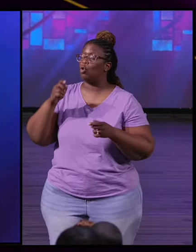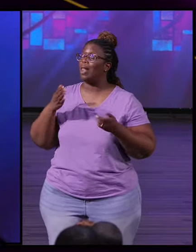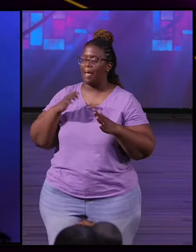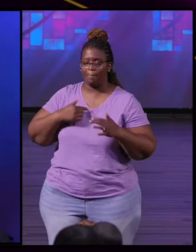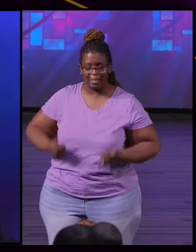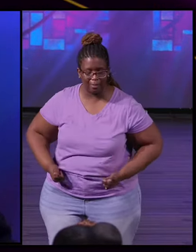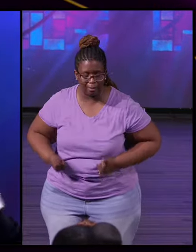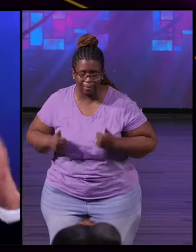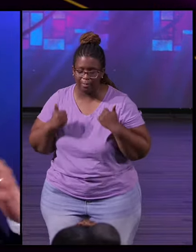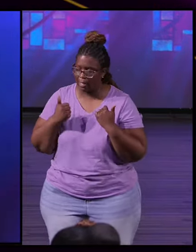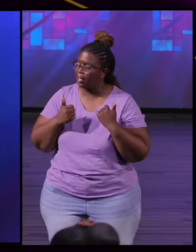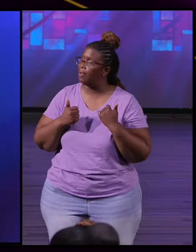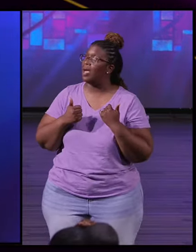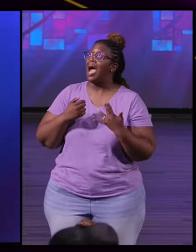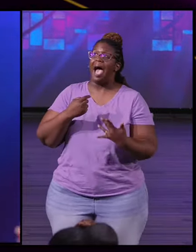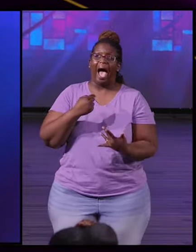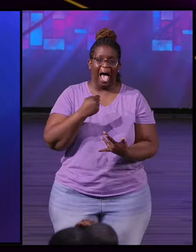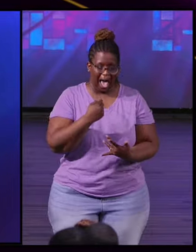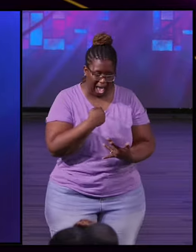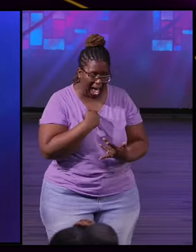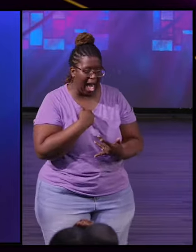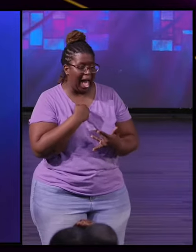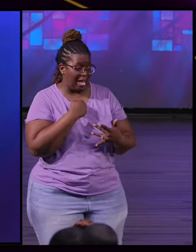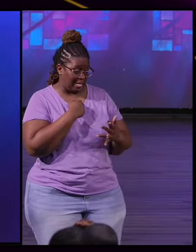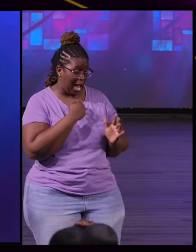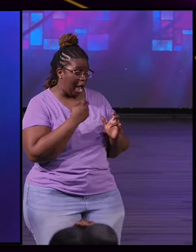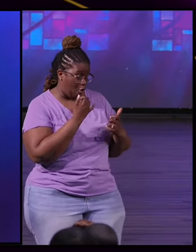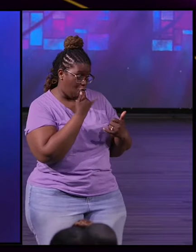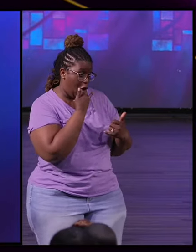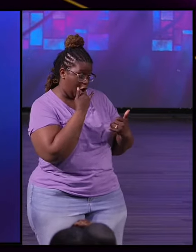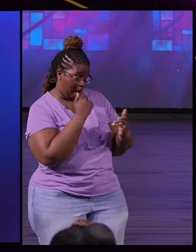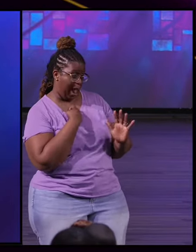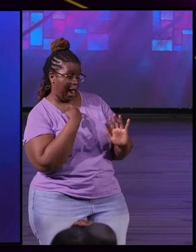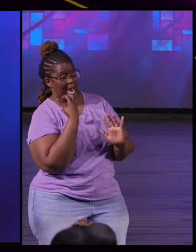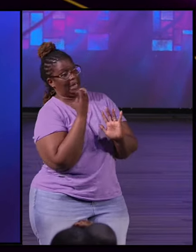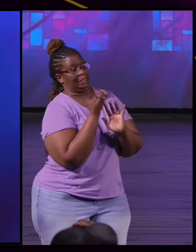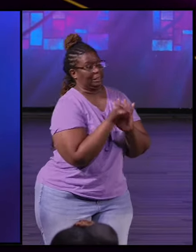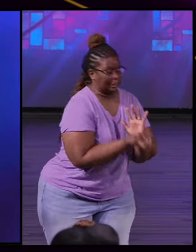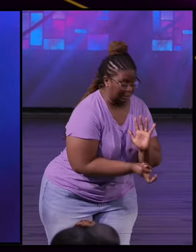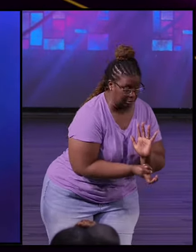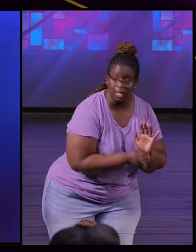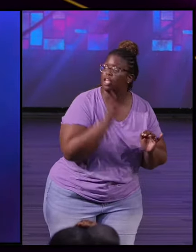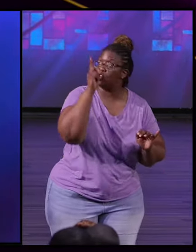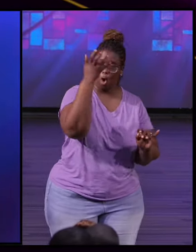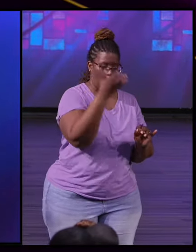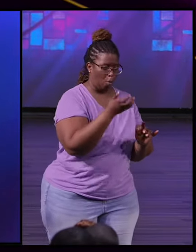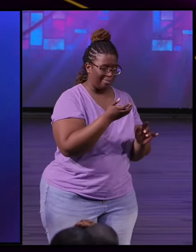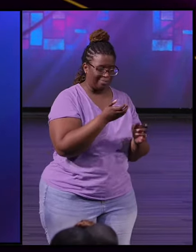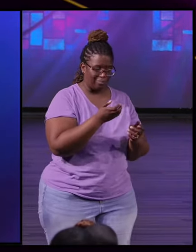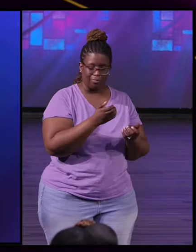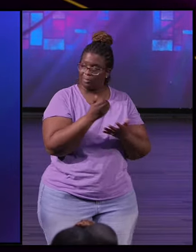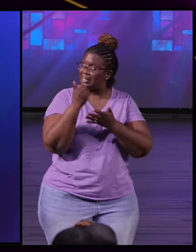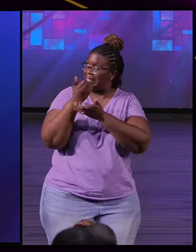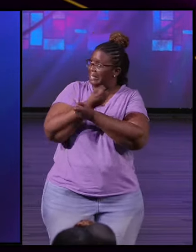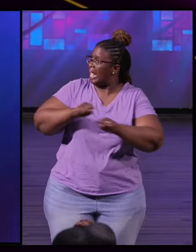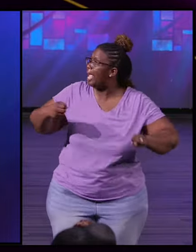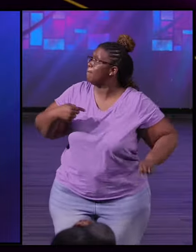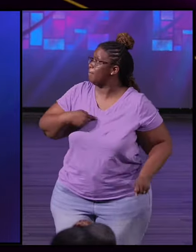me get out of some stuff I got me into. Lord, thank you for saving me from